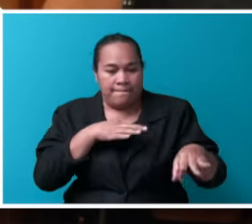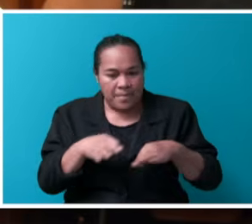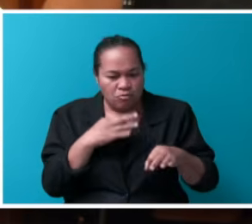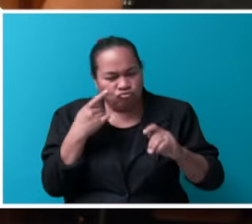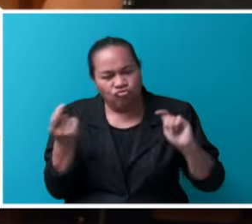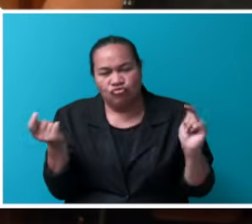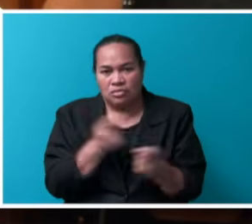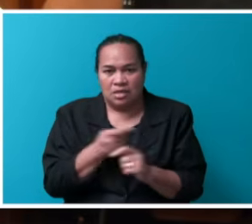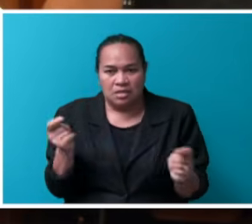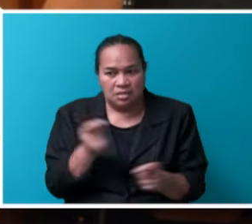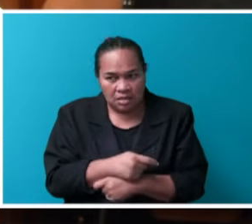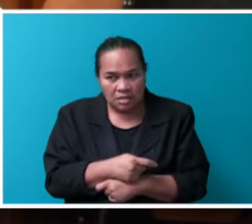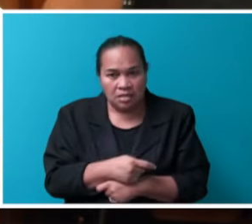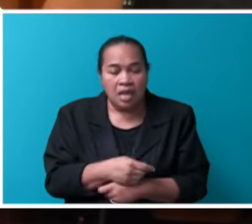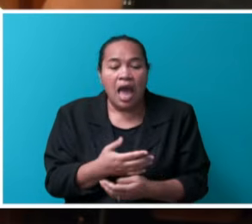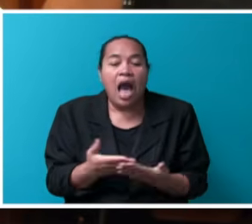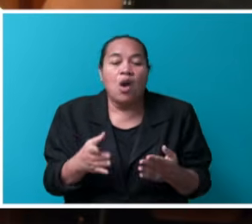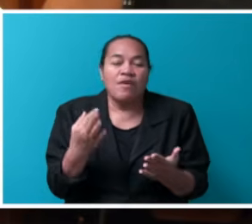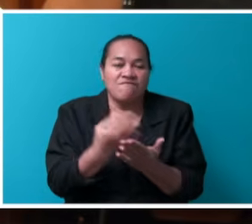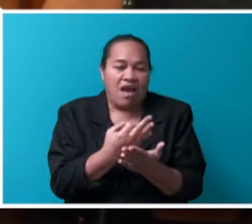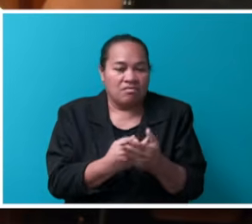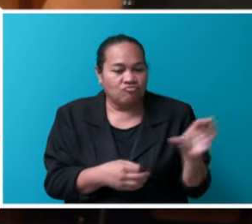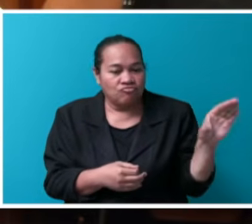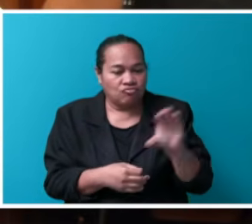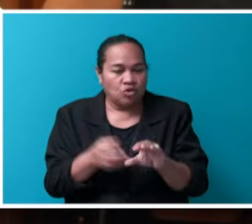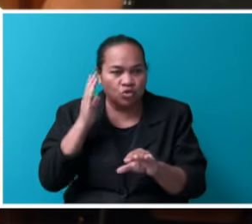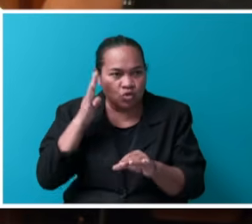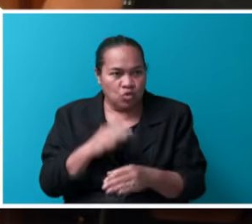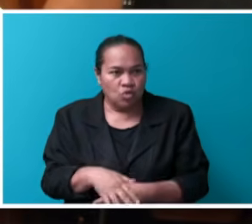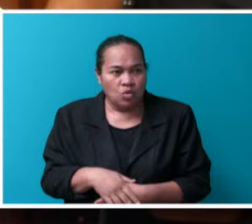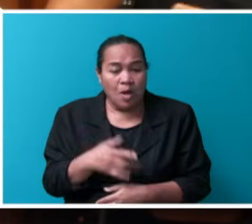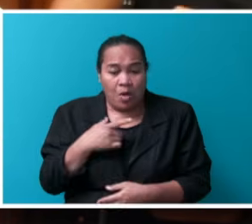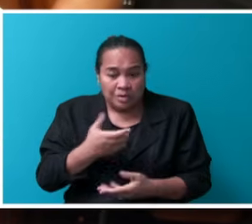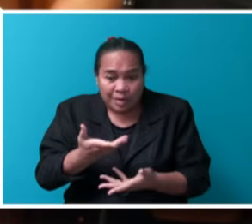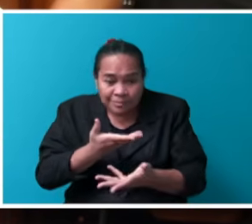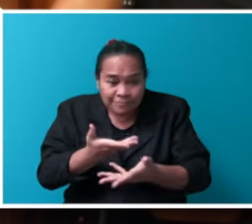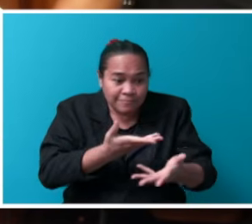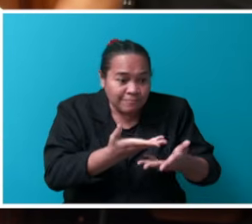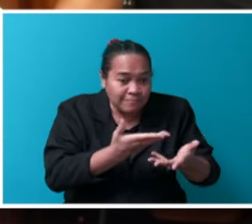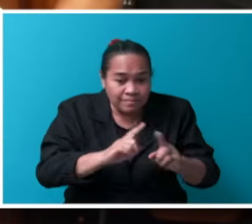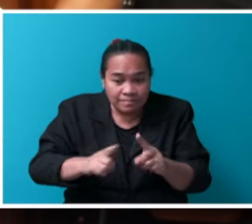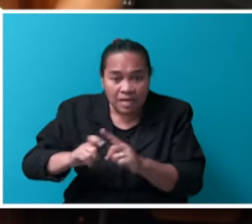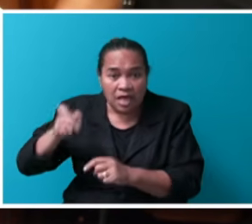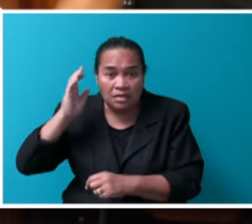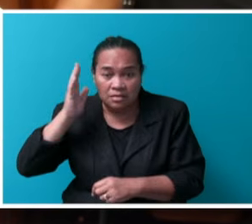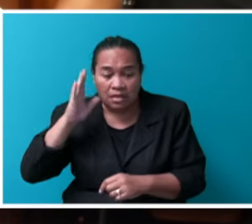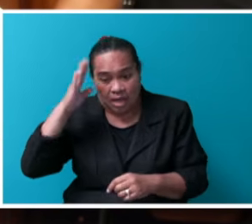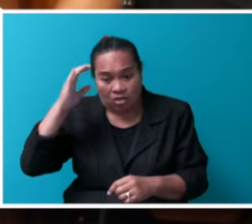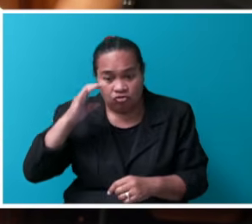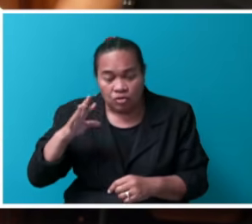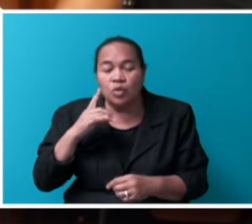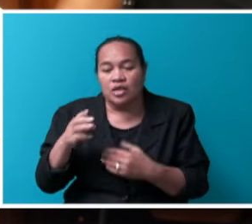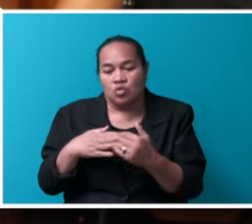reforms in the way we fund our schools, based on our extensive consultation across the country and feedback from school management and